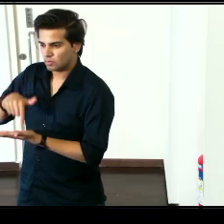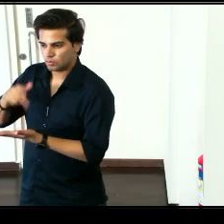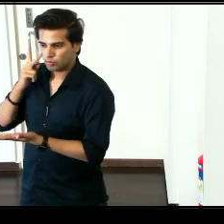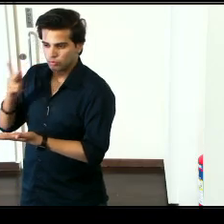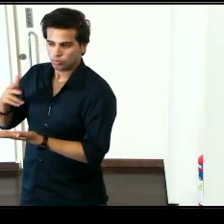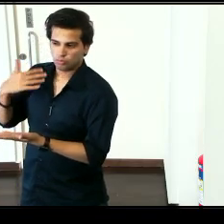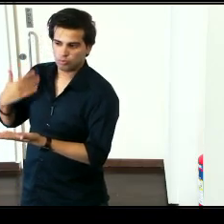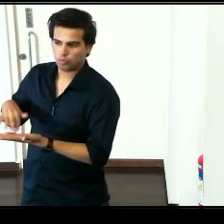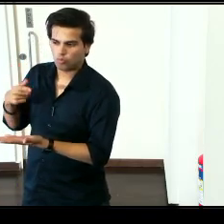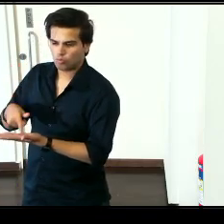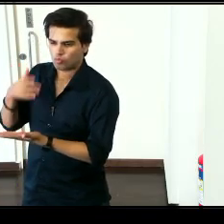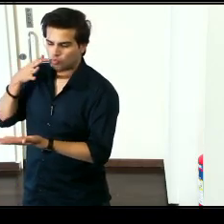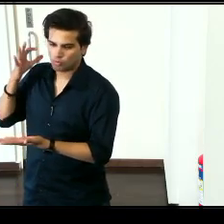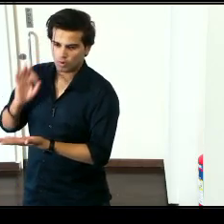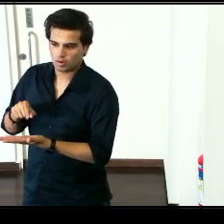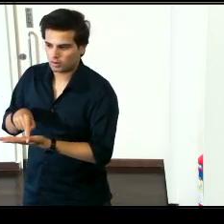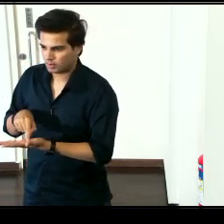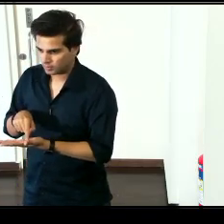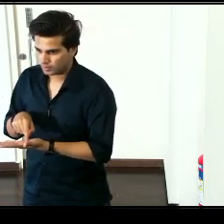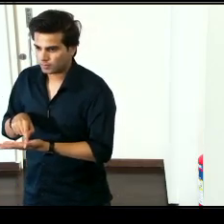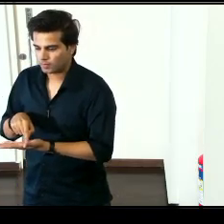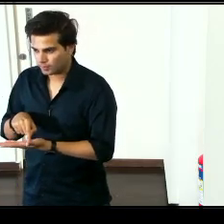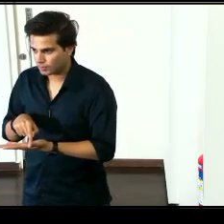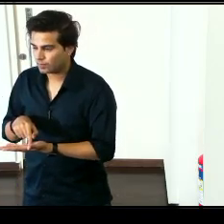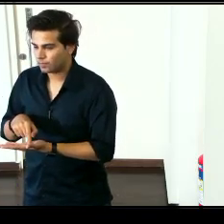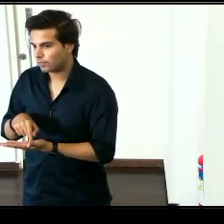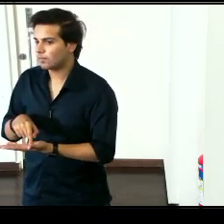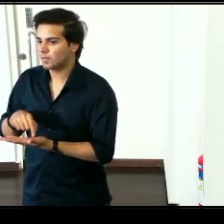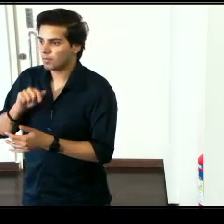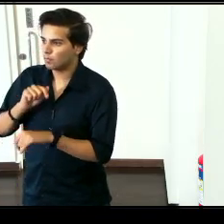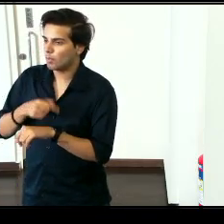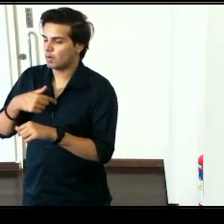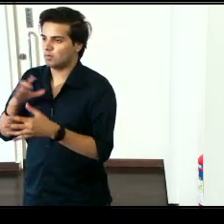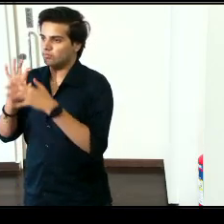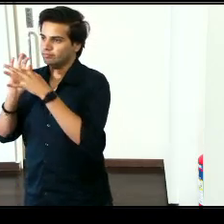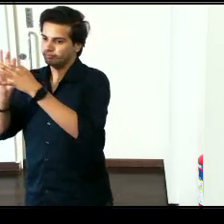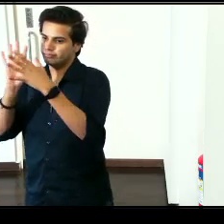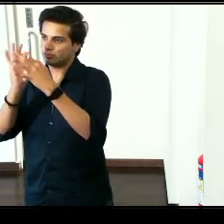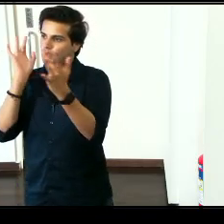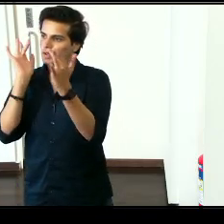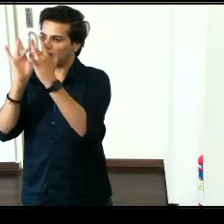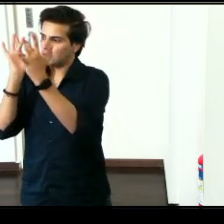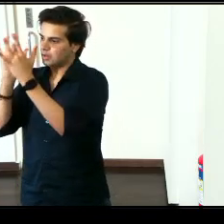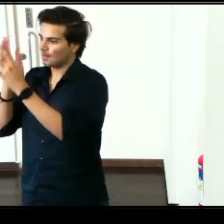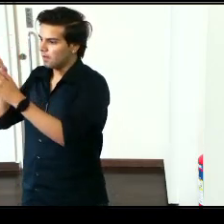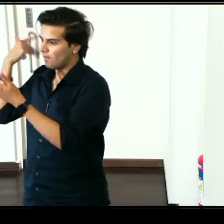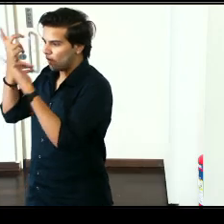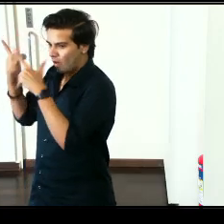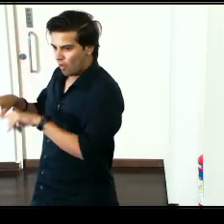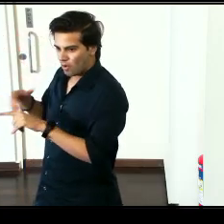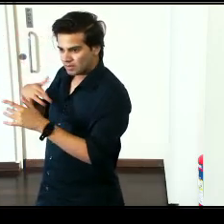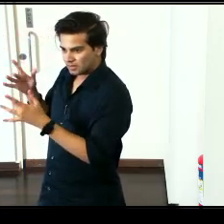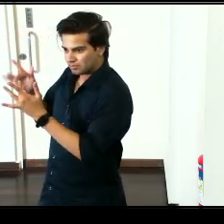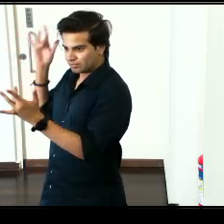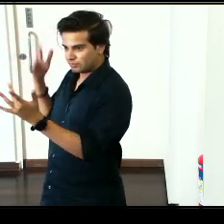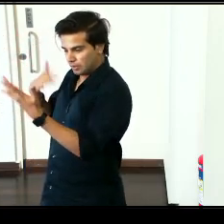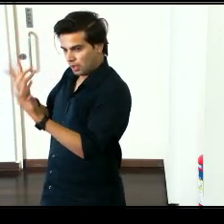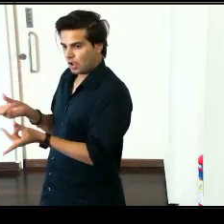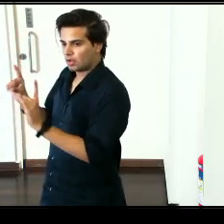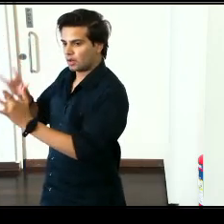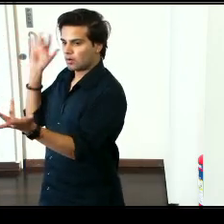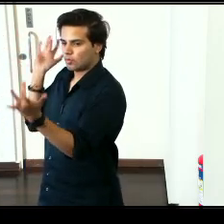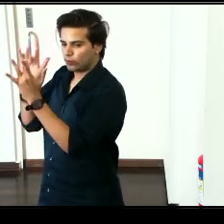an important, moment of connecting with people I personally had lost touch with for a while, and it was